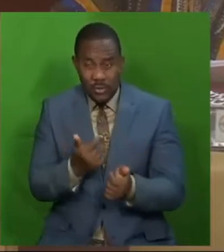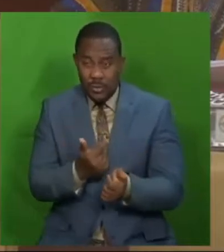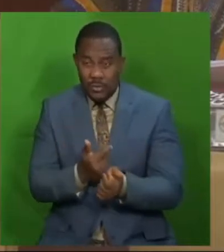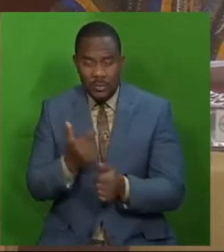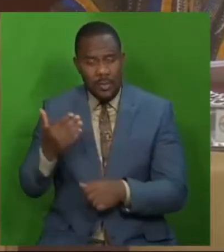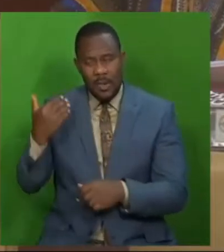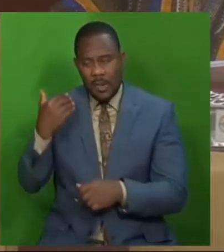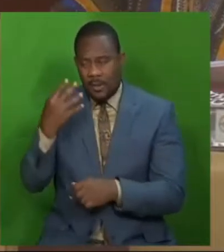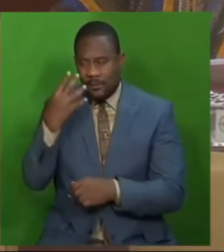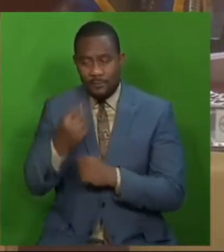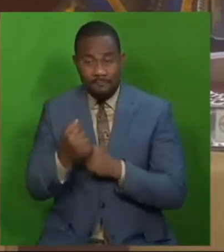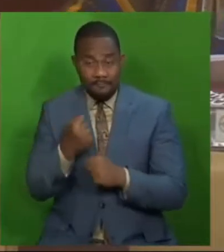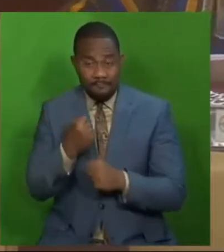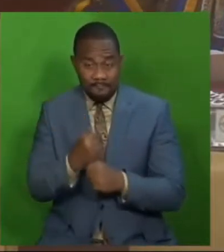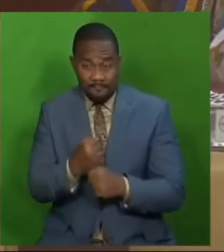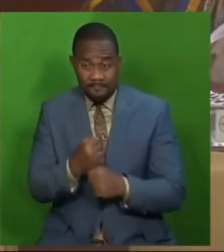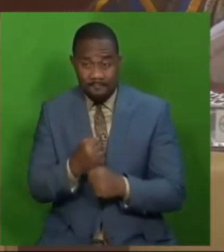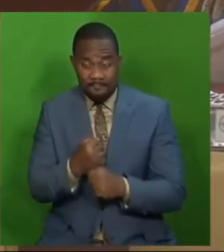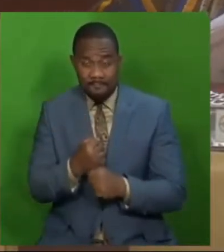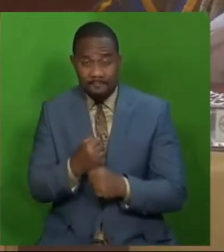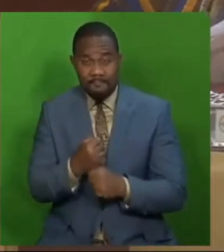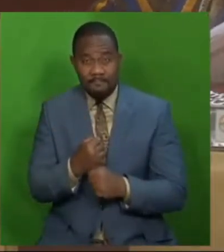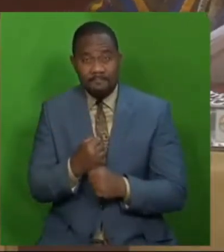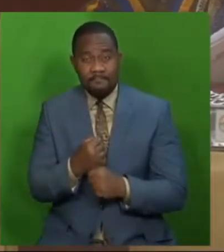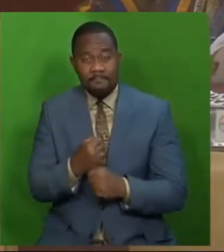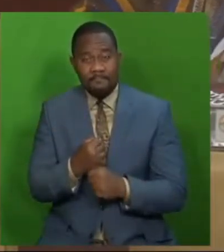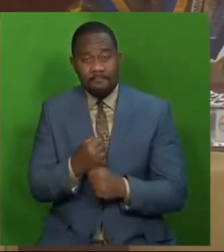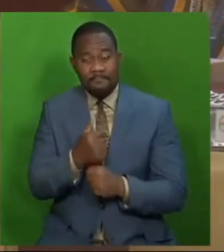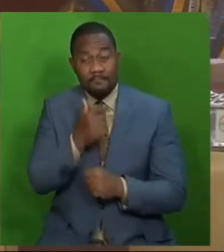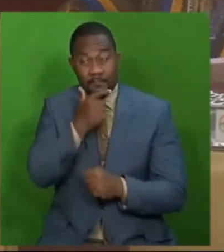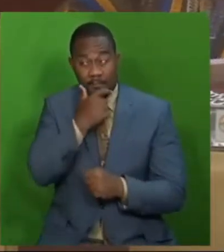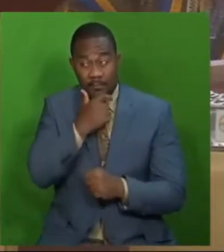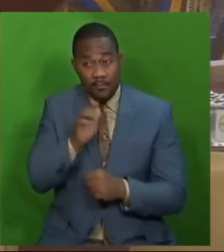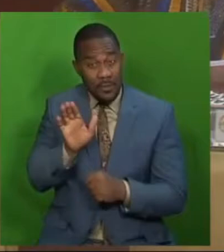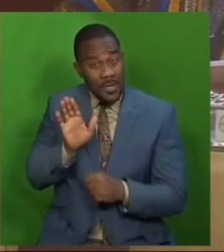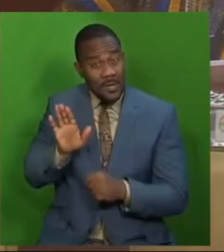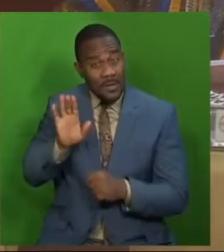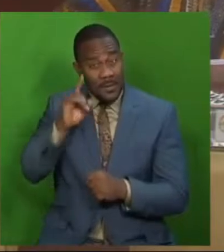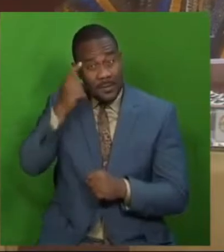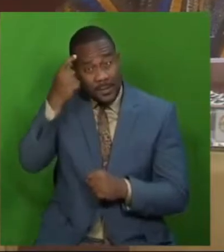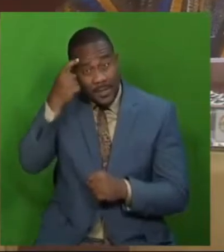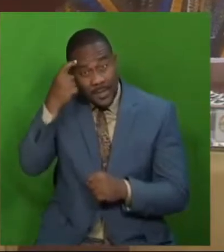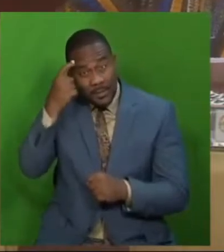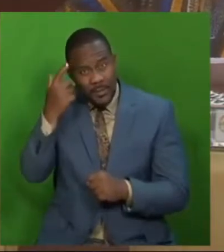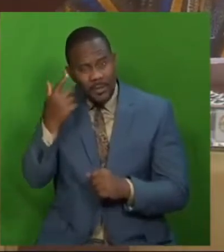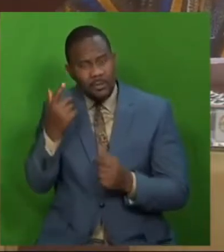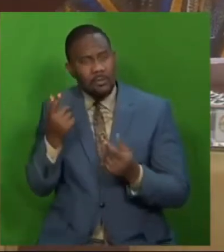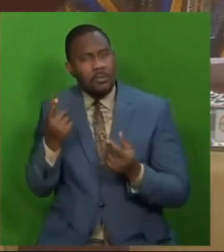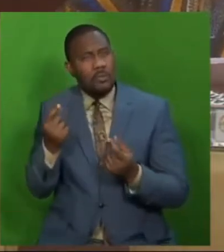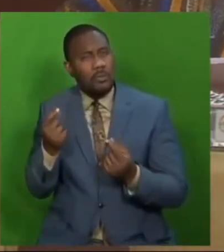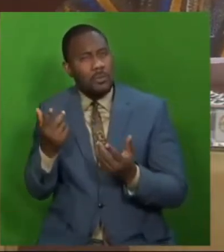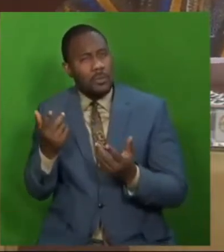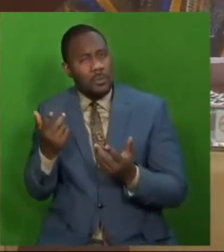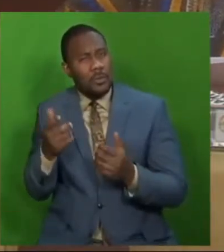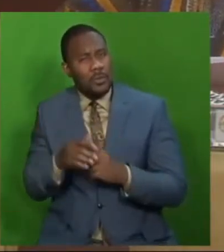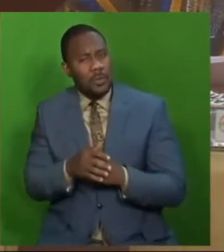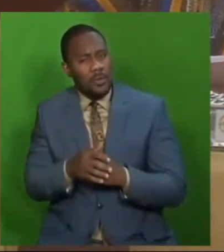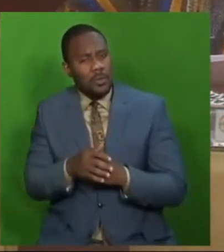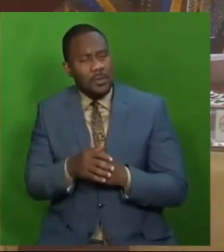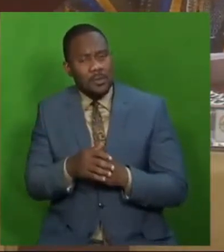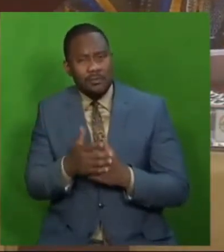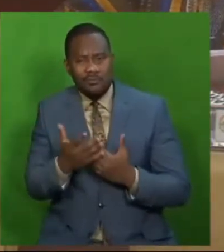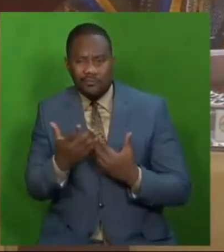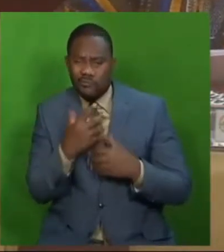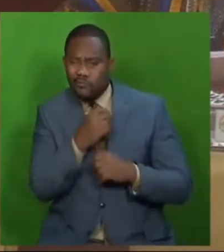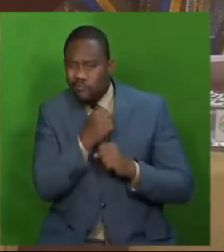years, the Nanado government has plundered this nation into a quandary. Mr.